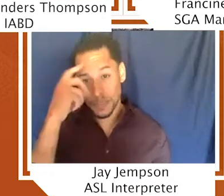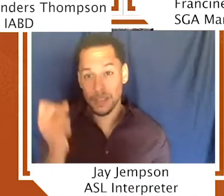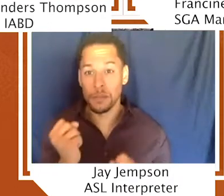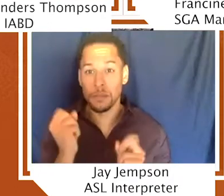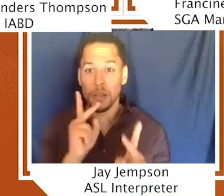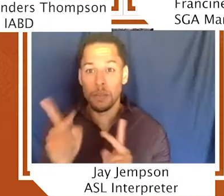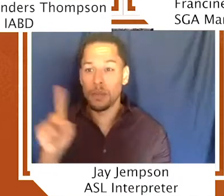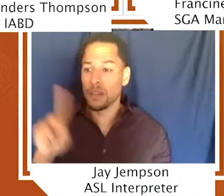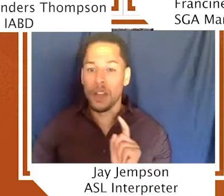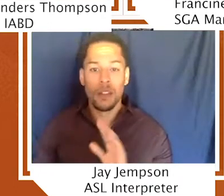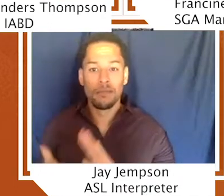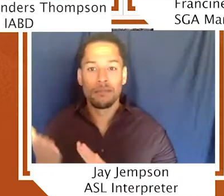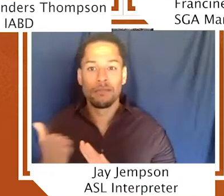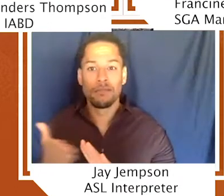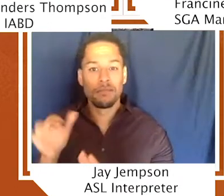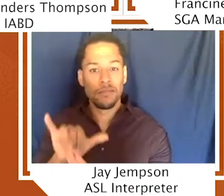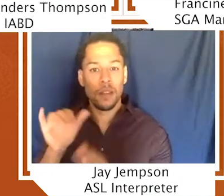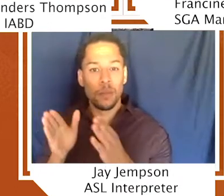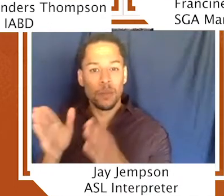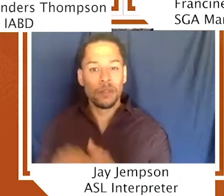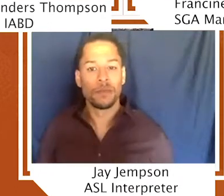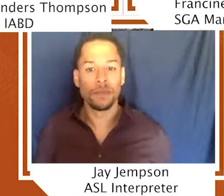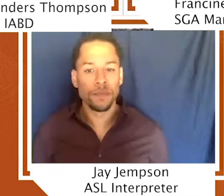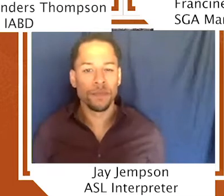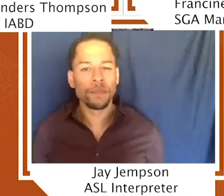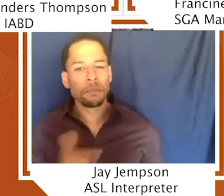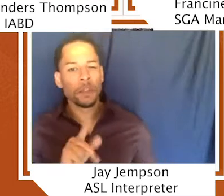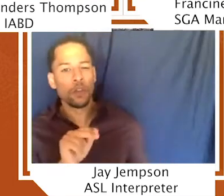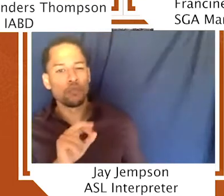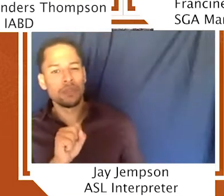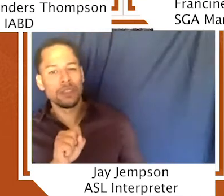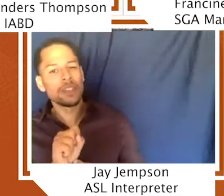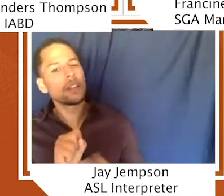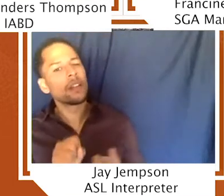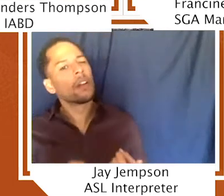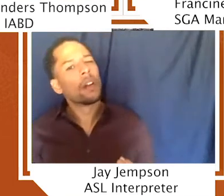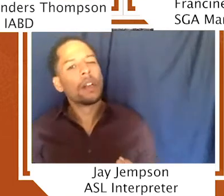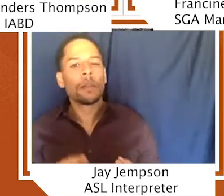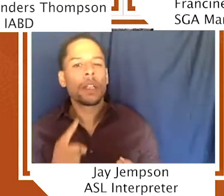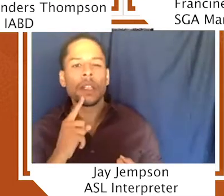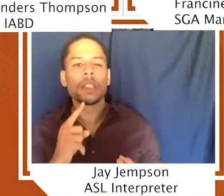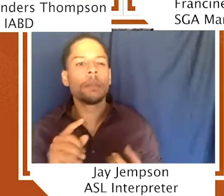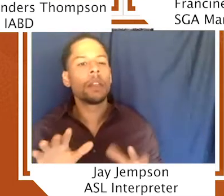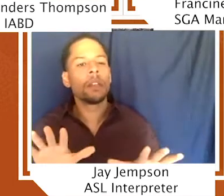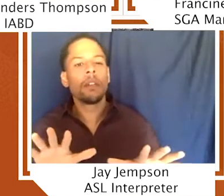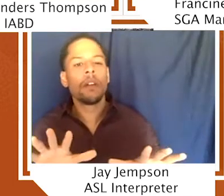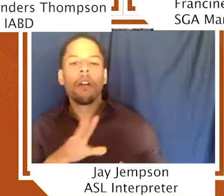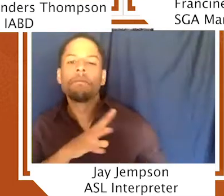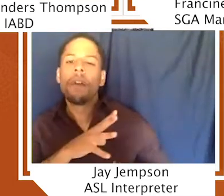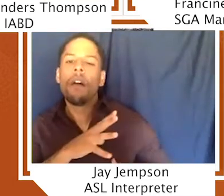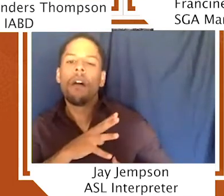So it's interesting that you say that it doesn't need to be copacetic, because that's it. It's like,